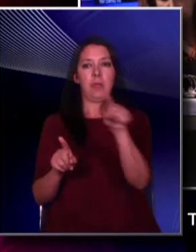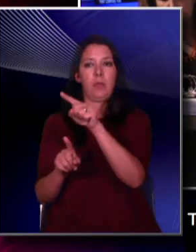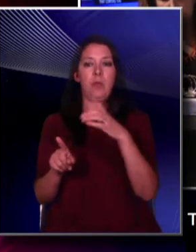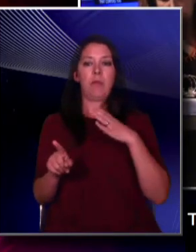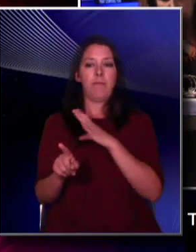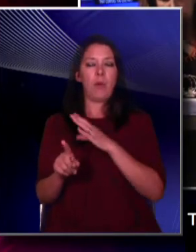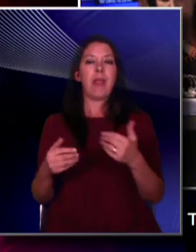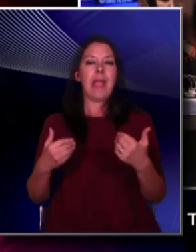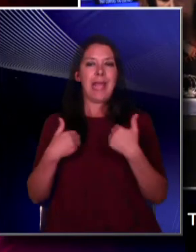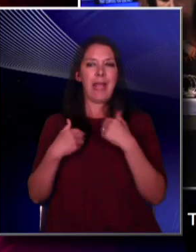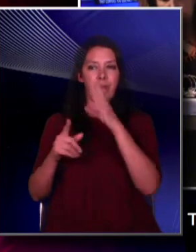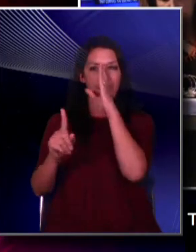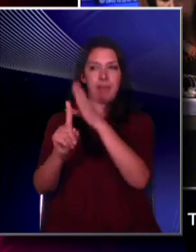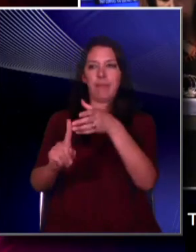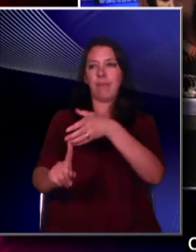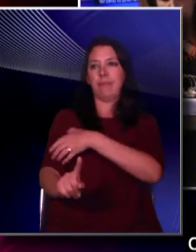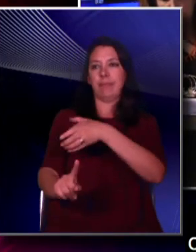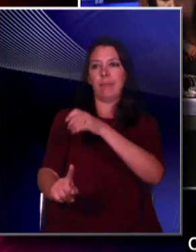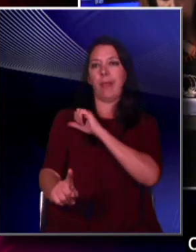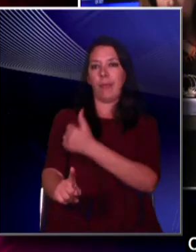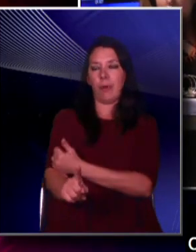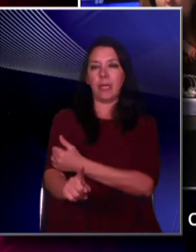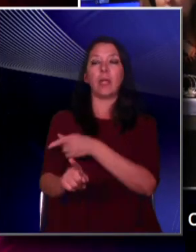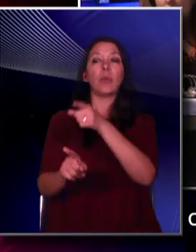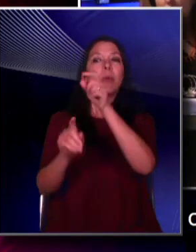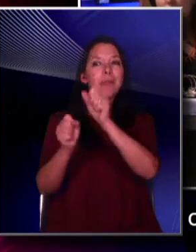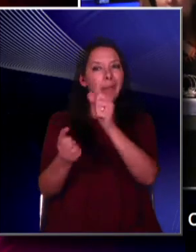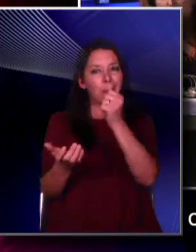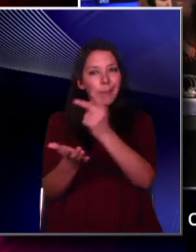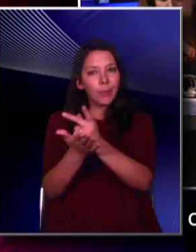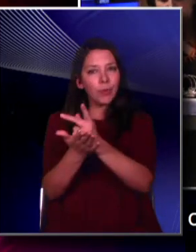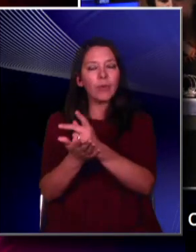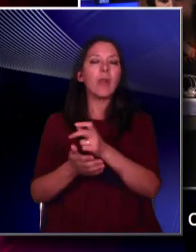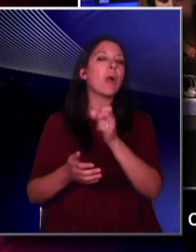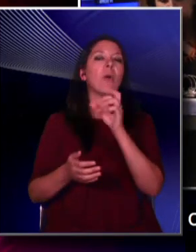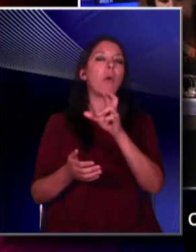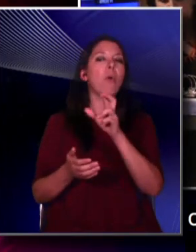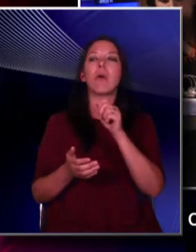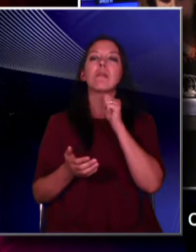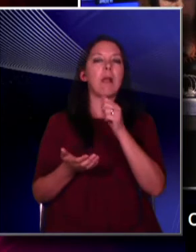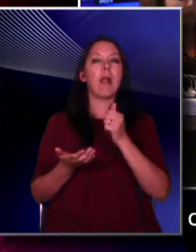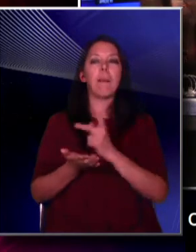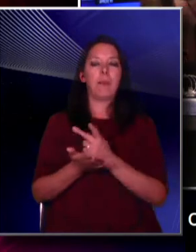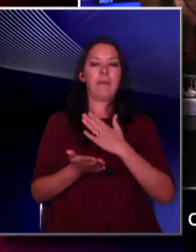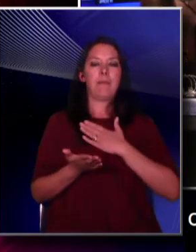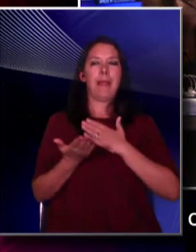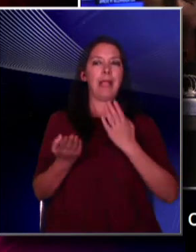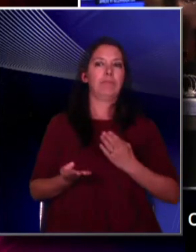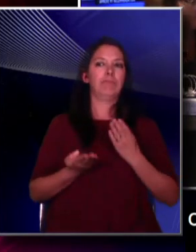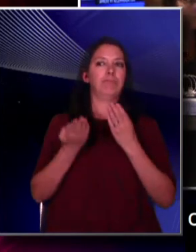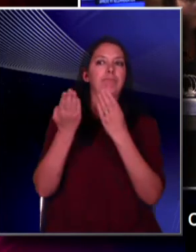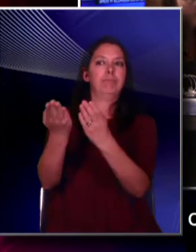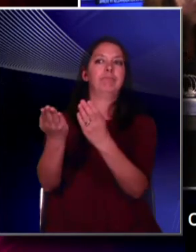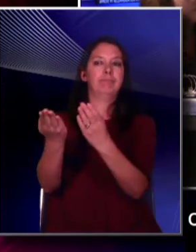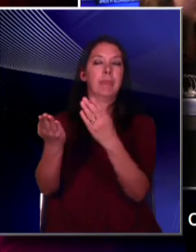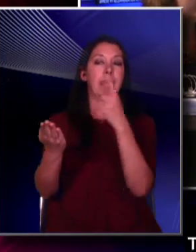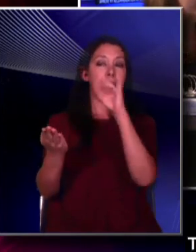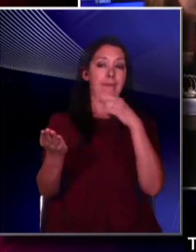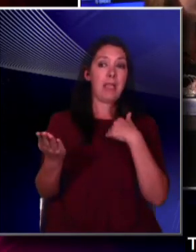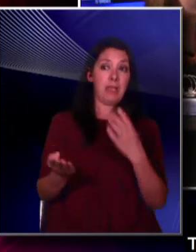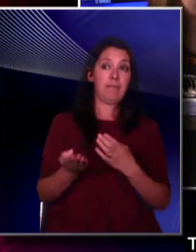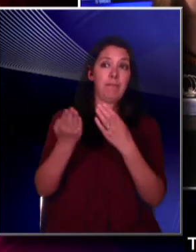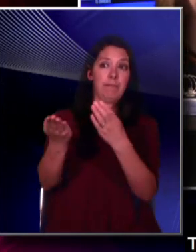to approve or not approve my recommendation as superintendent to terminate